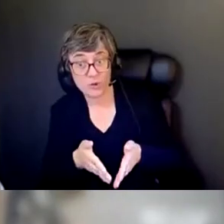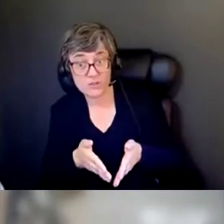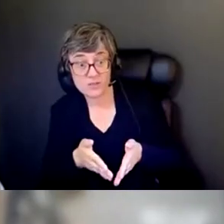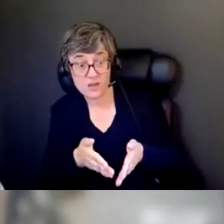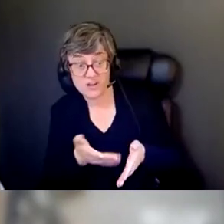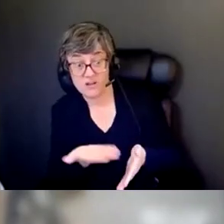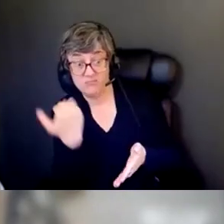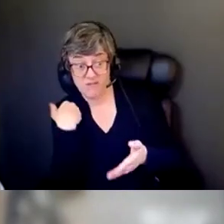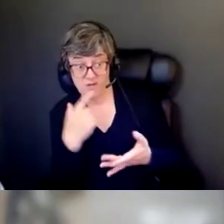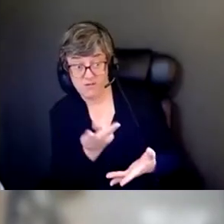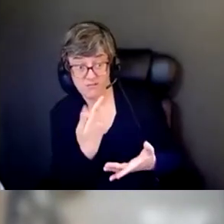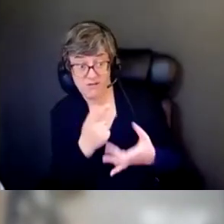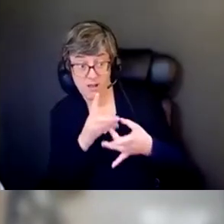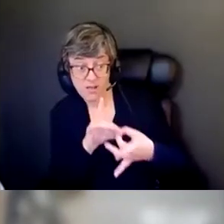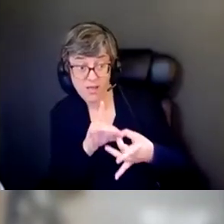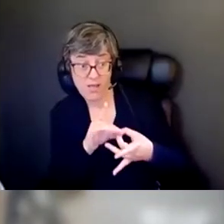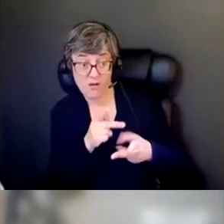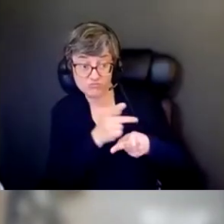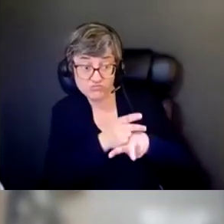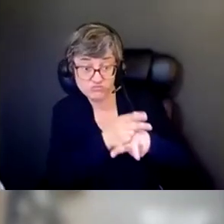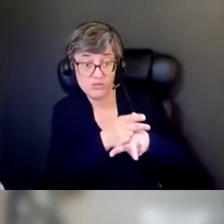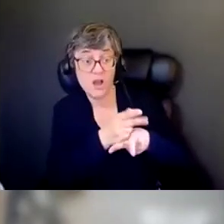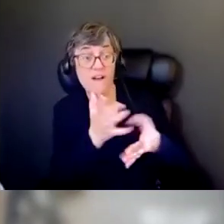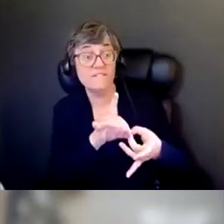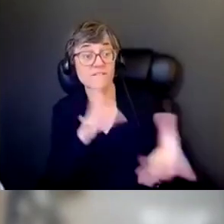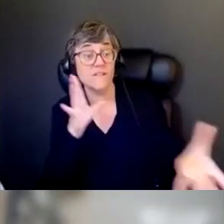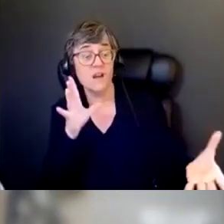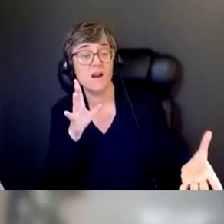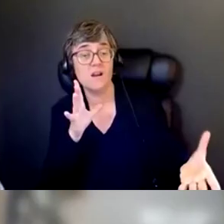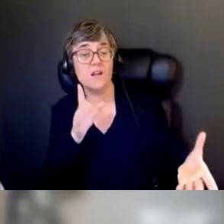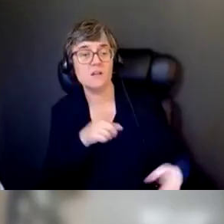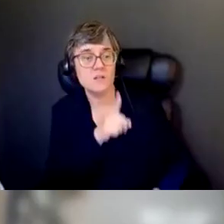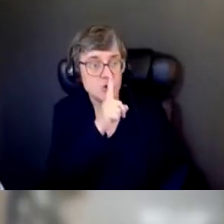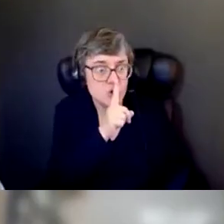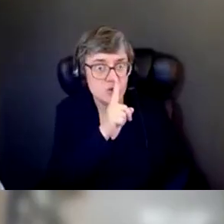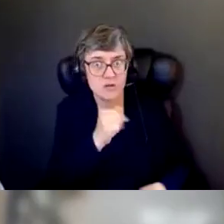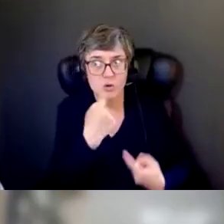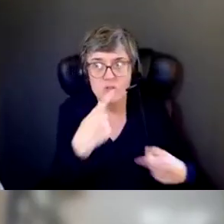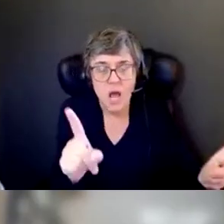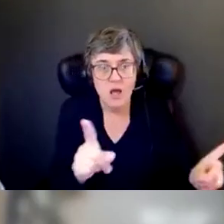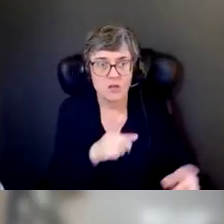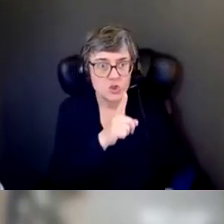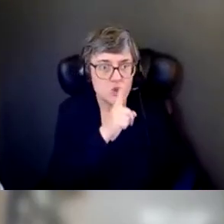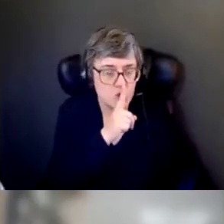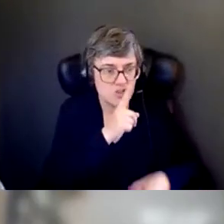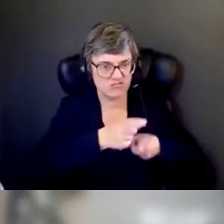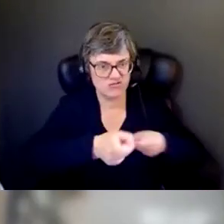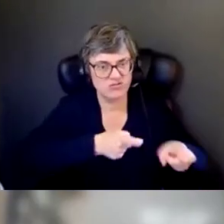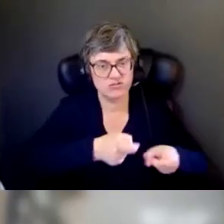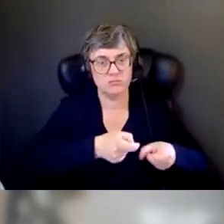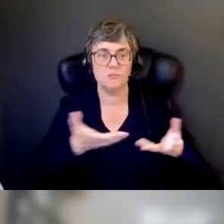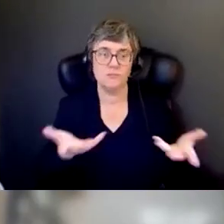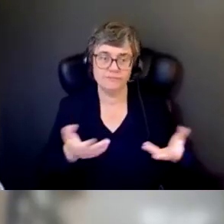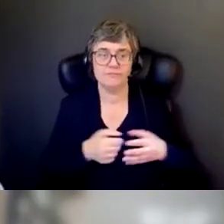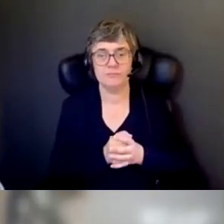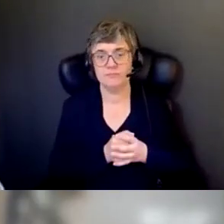relationship. So any legal response built on the intimate partner violence timeline could